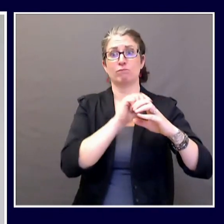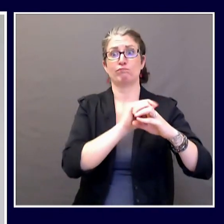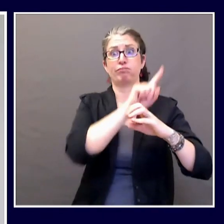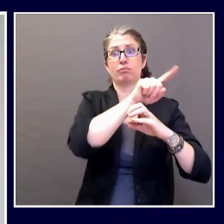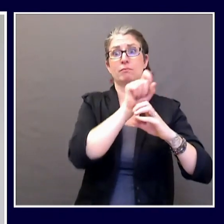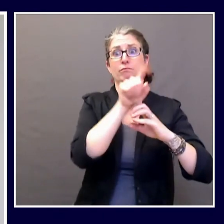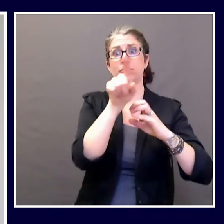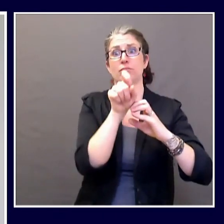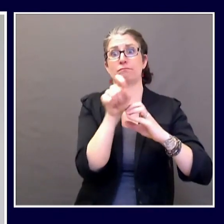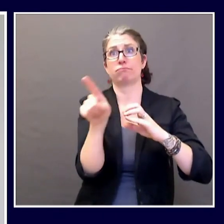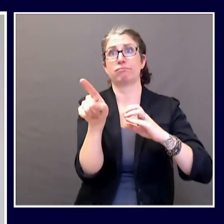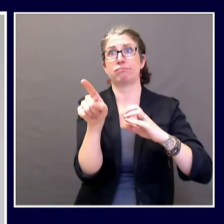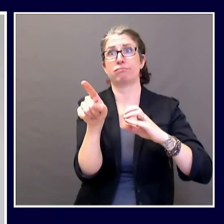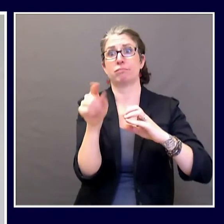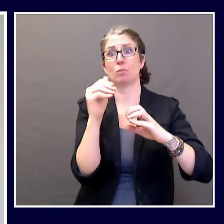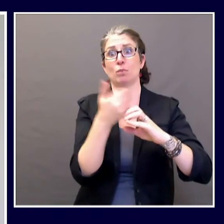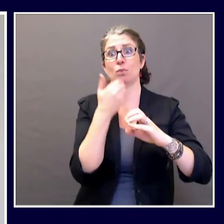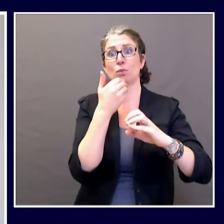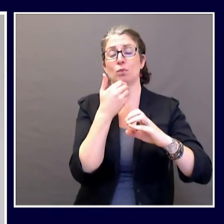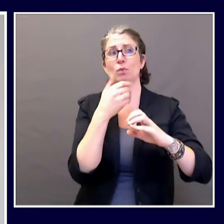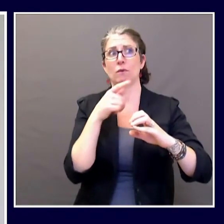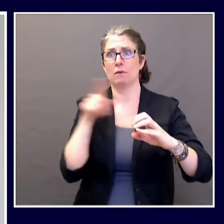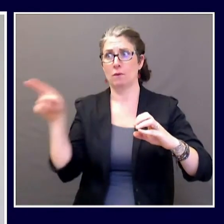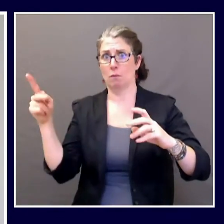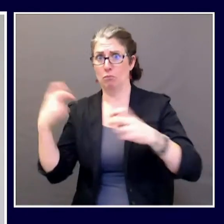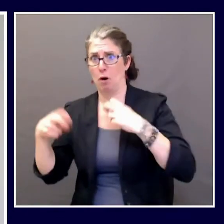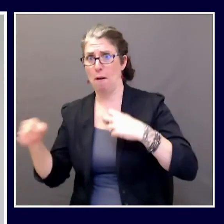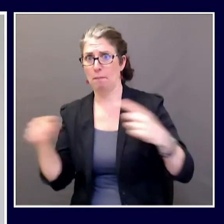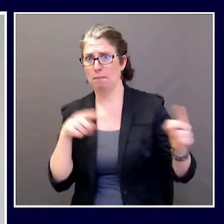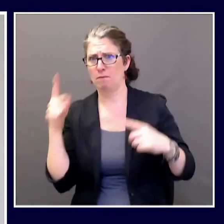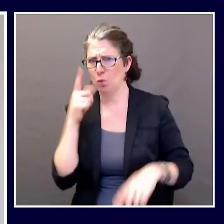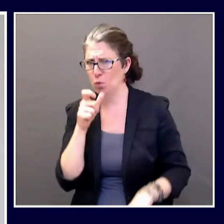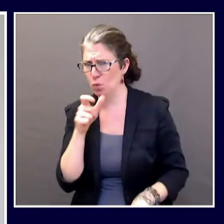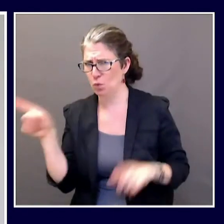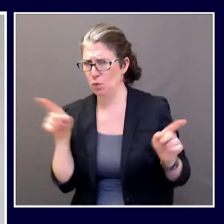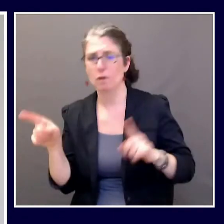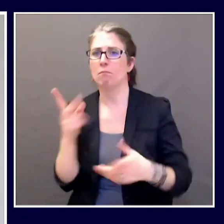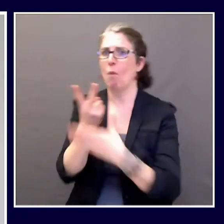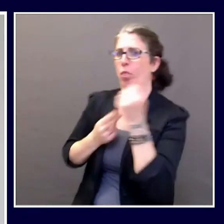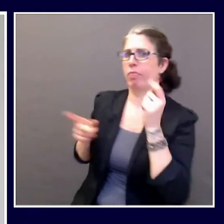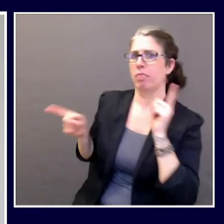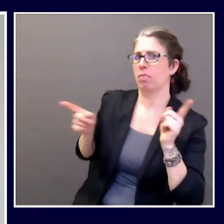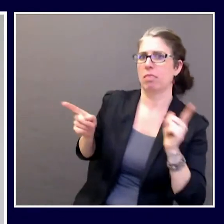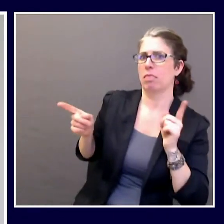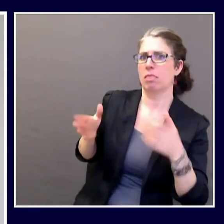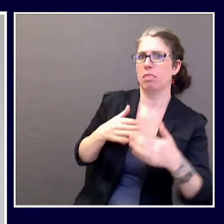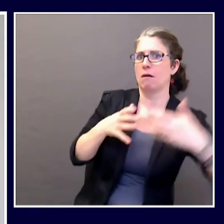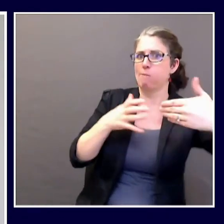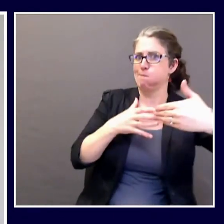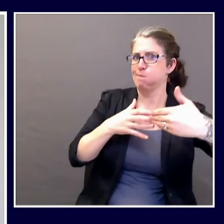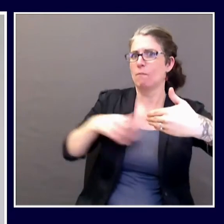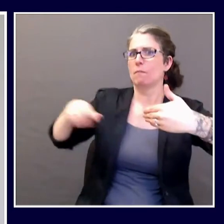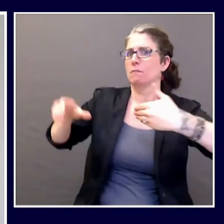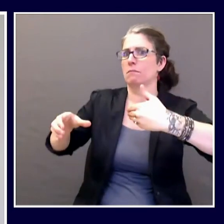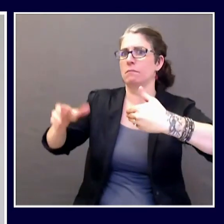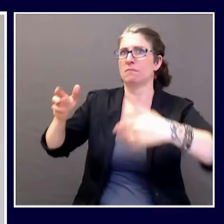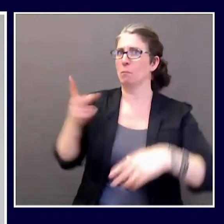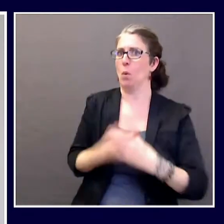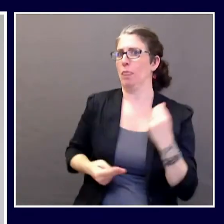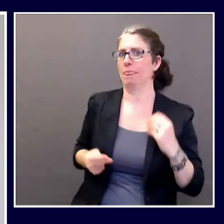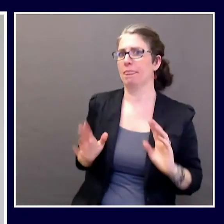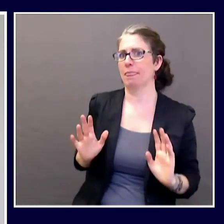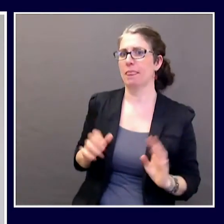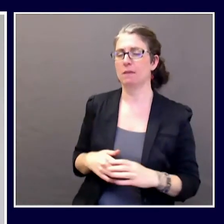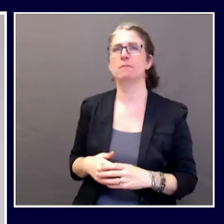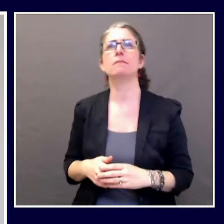just one final quick one from someone who has been spending a lot of time wiping down counters at work. They ask, are surfaces still of